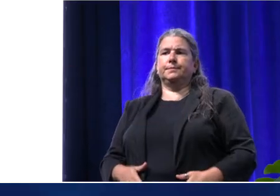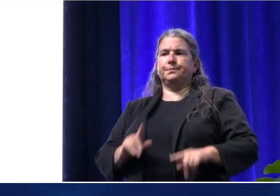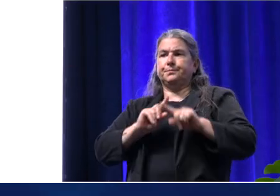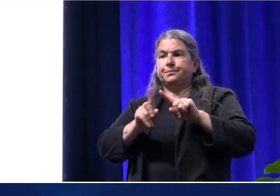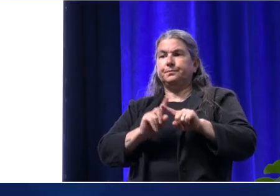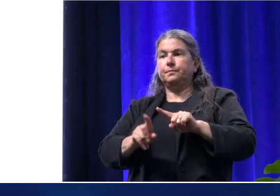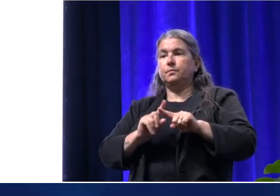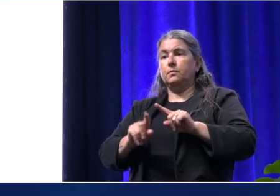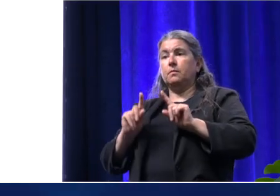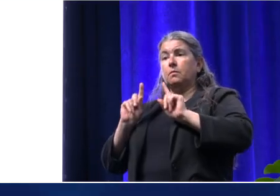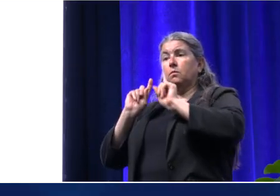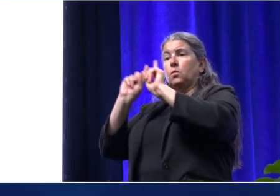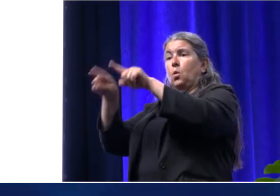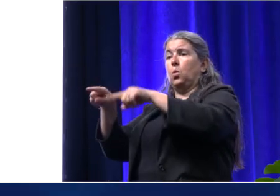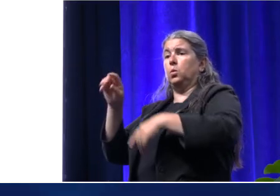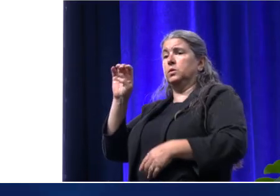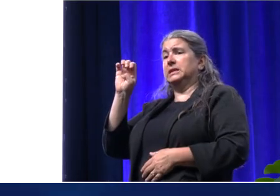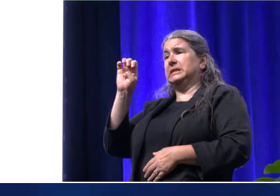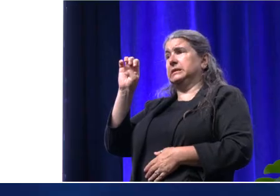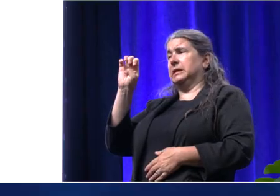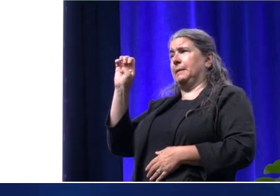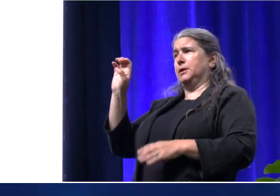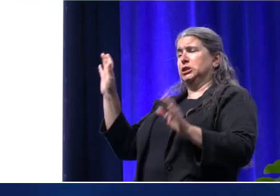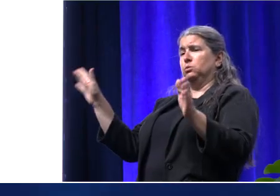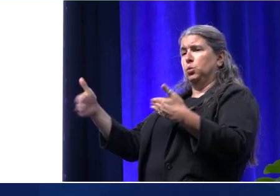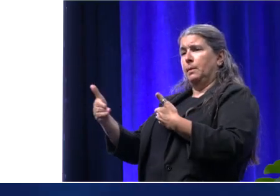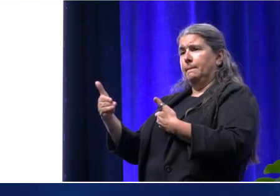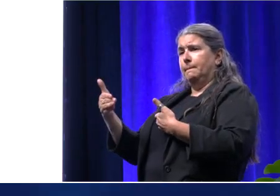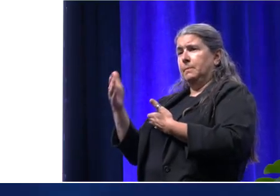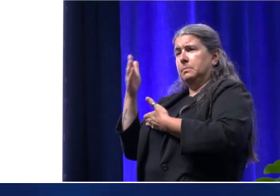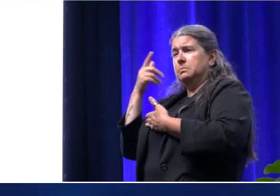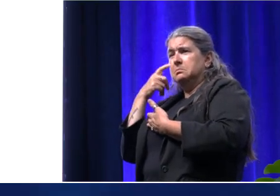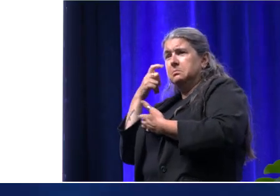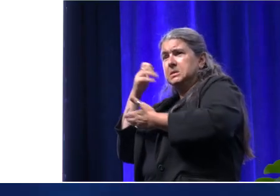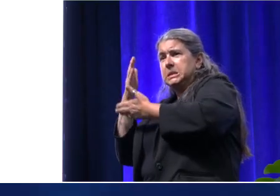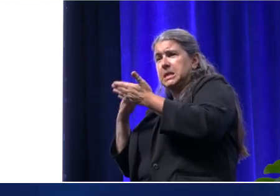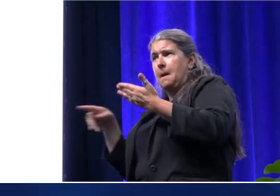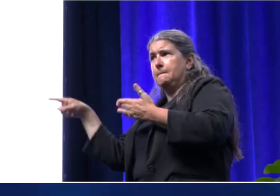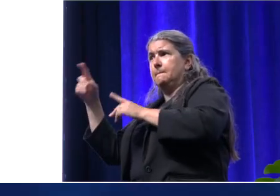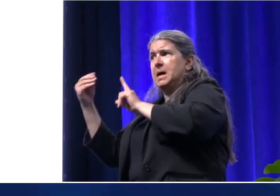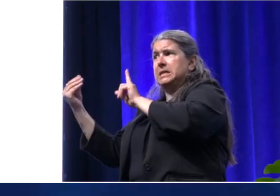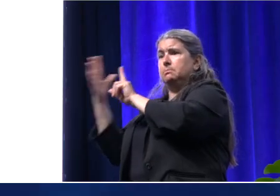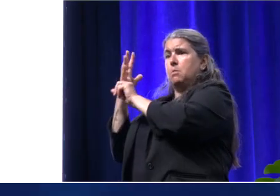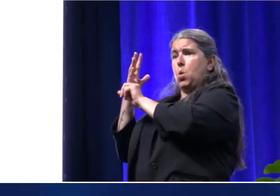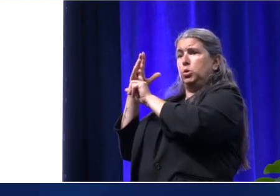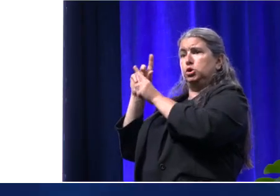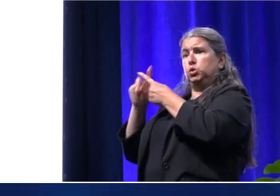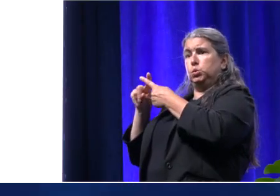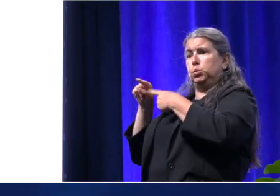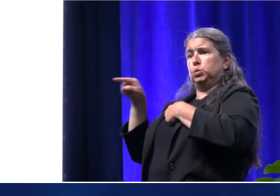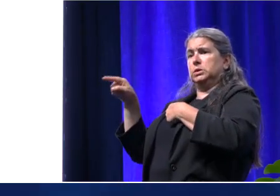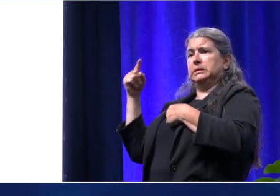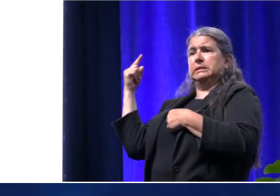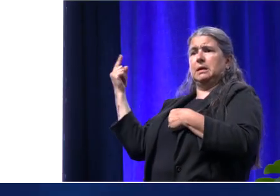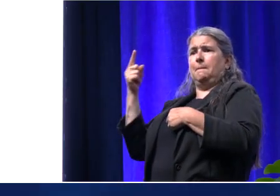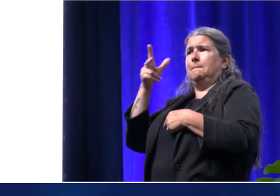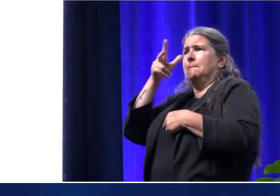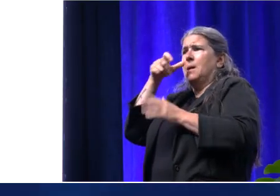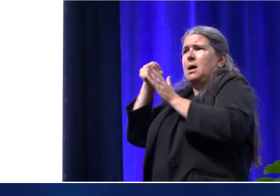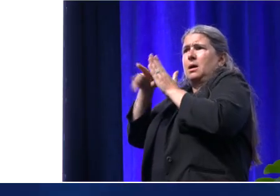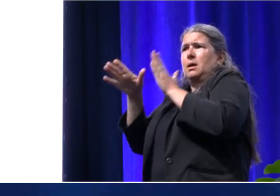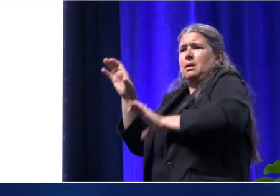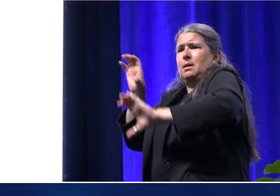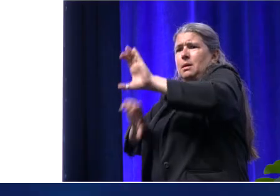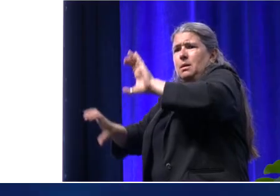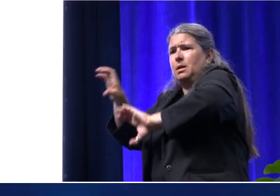suspect was exposed to this, you need to know exactly what kind of organophosphate or whatever kind of insecticide it is, because